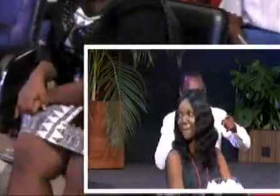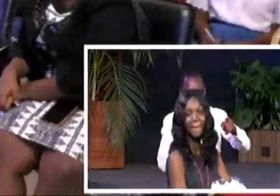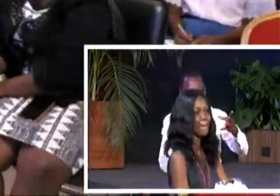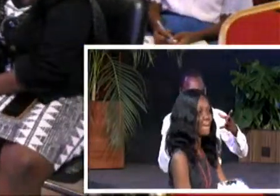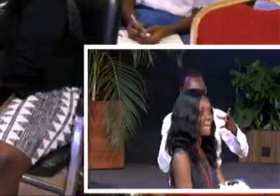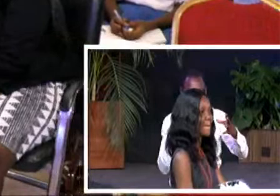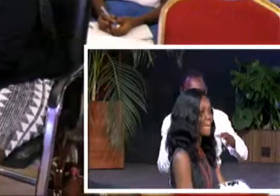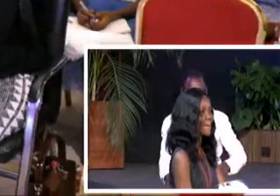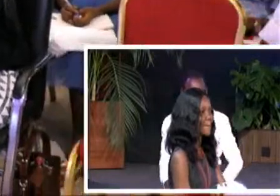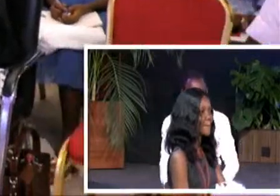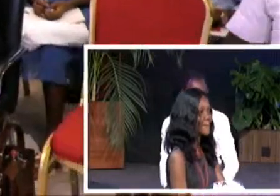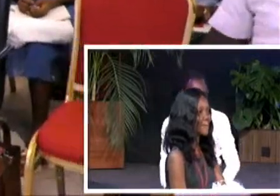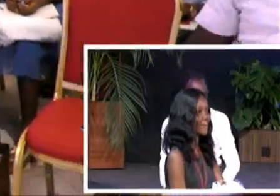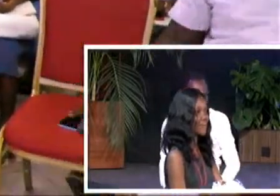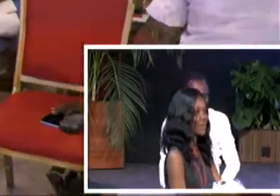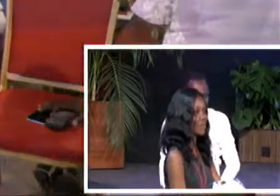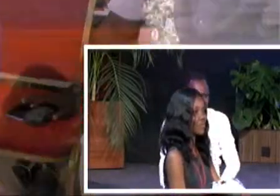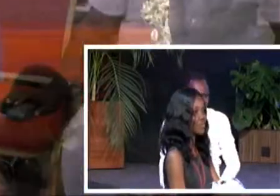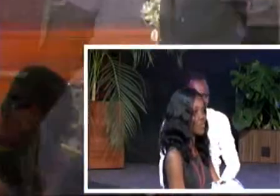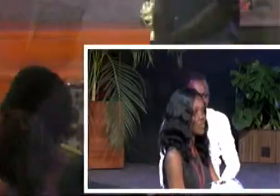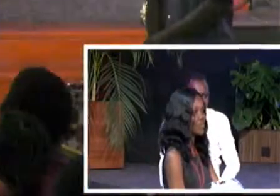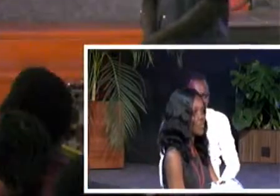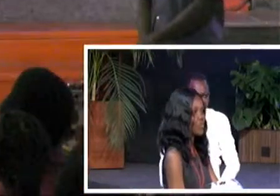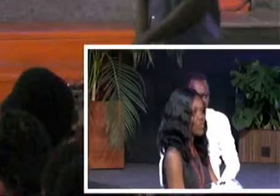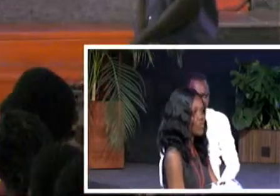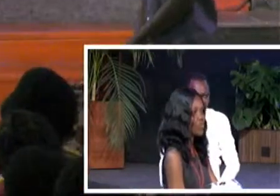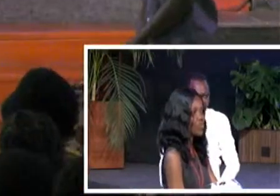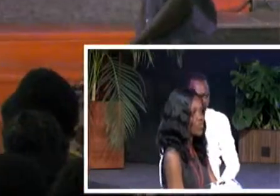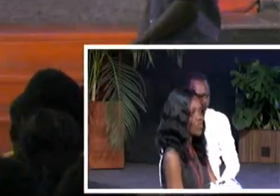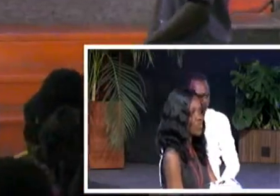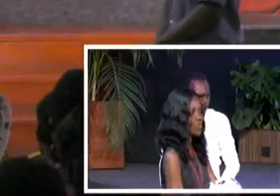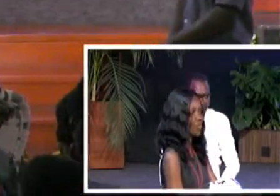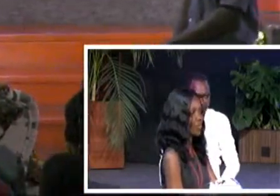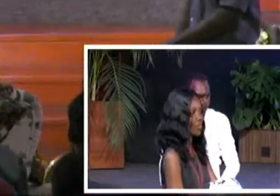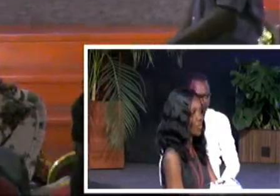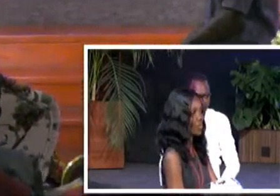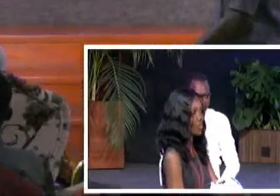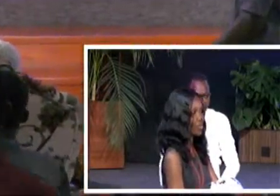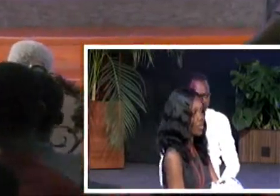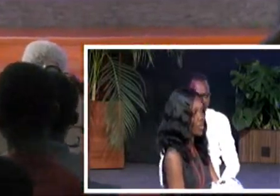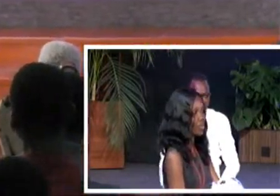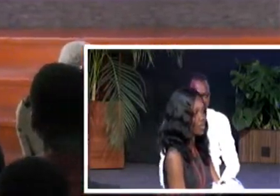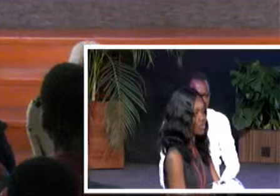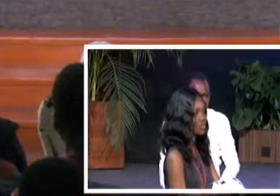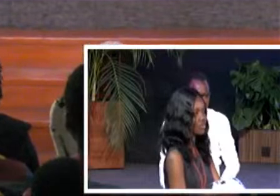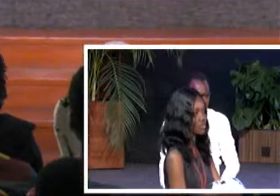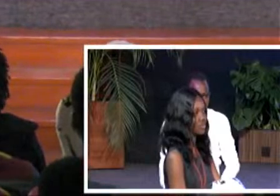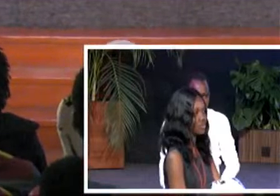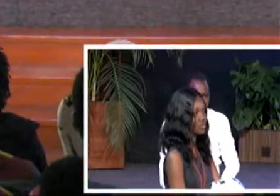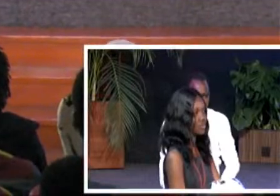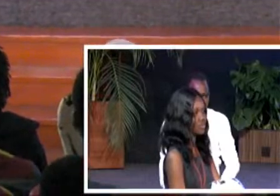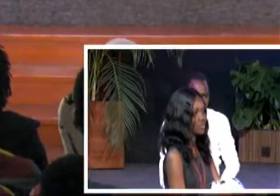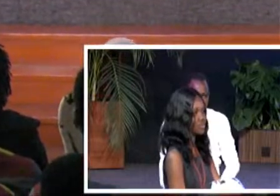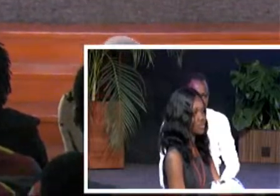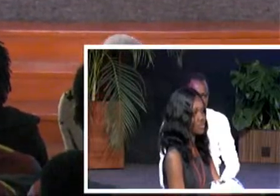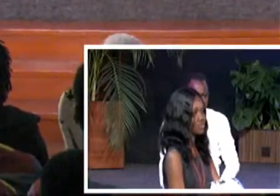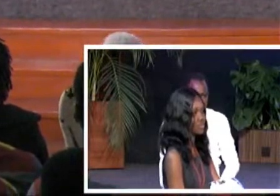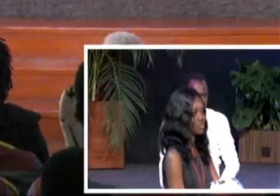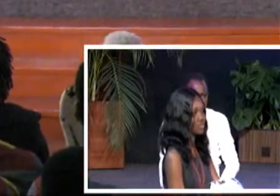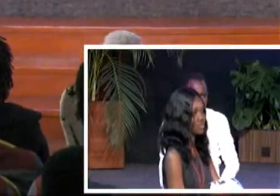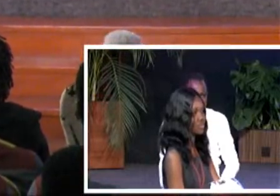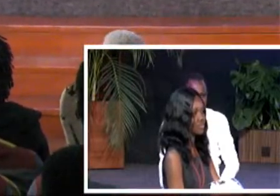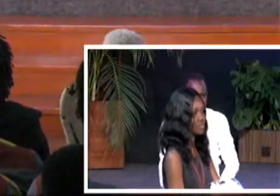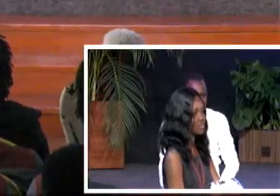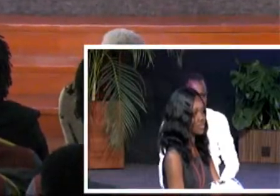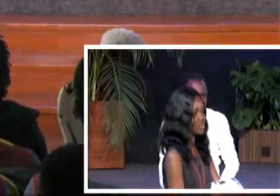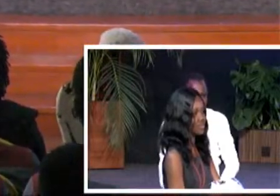No, you guys are bad people. All right. All right. Dr. Siansa, the first winner was a female. The second winner